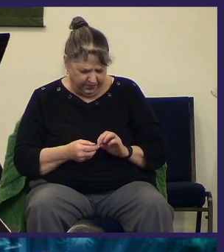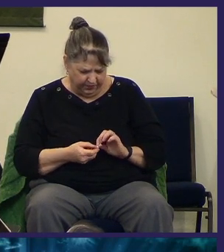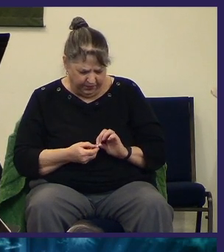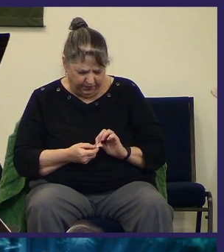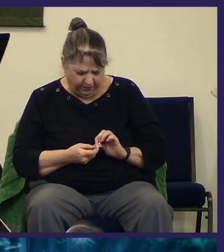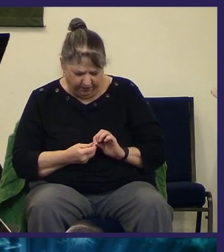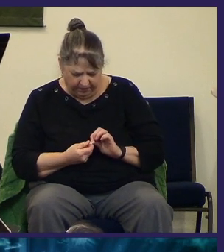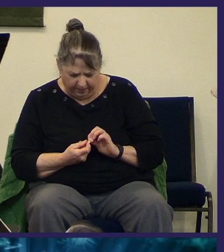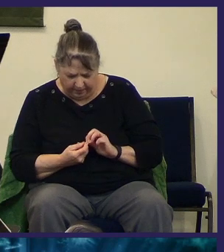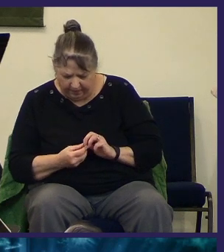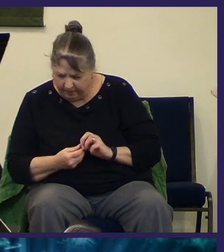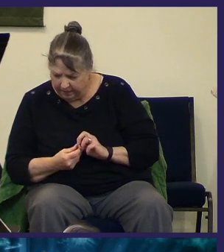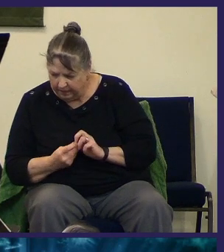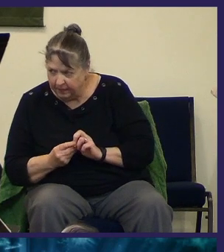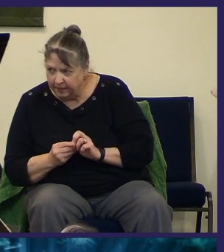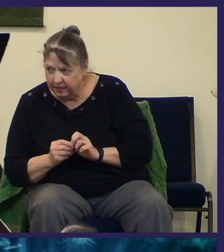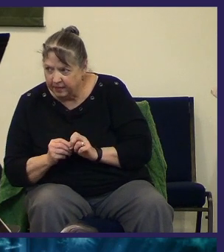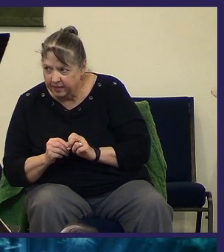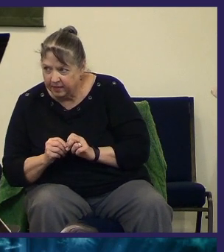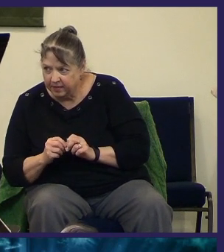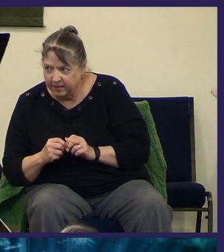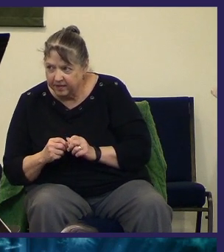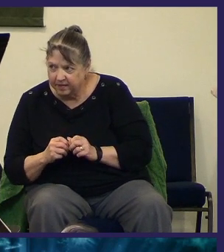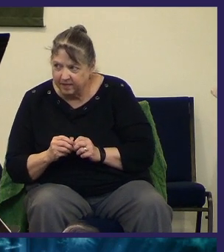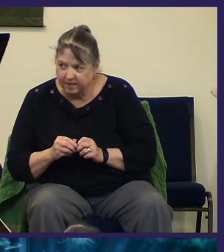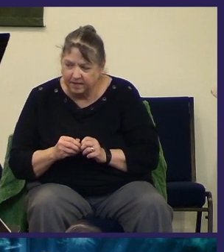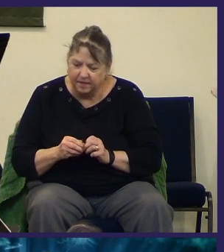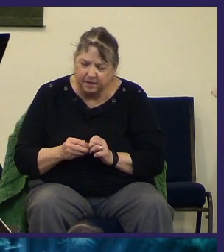i found it in the trash